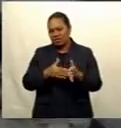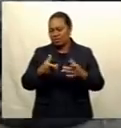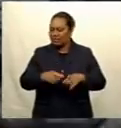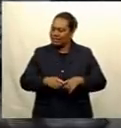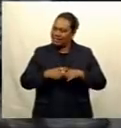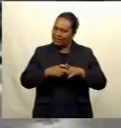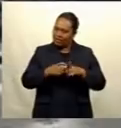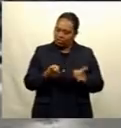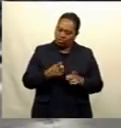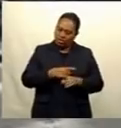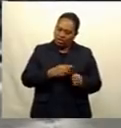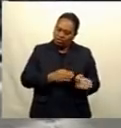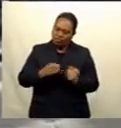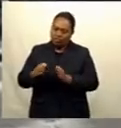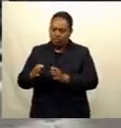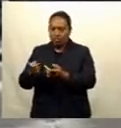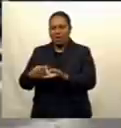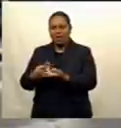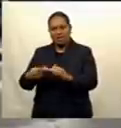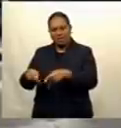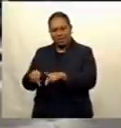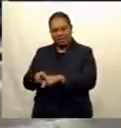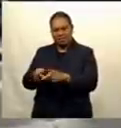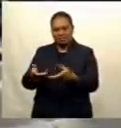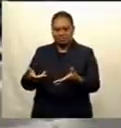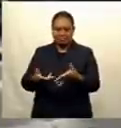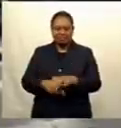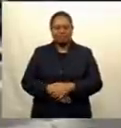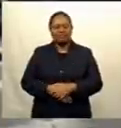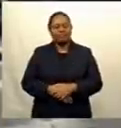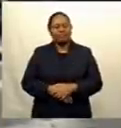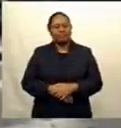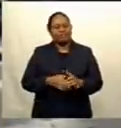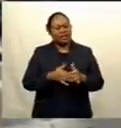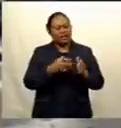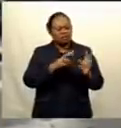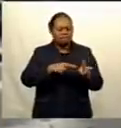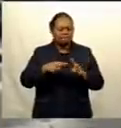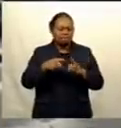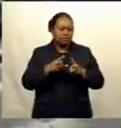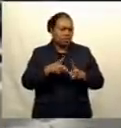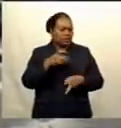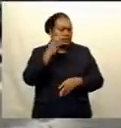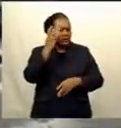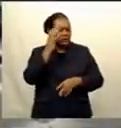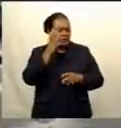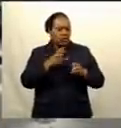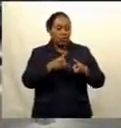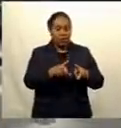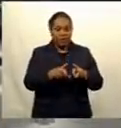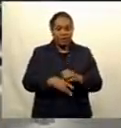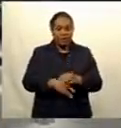to relocate. They're looking into trying to find ways. It's either